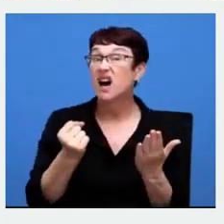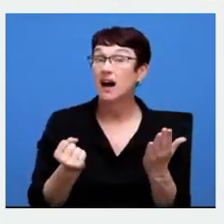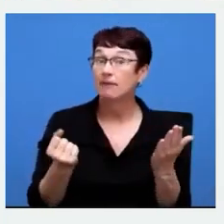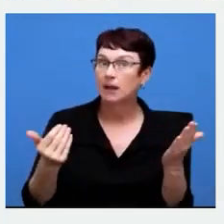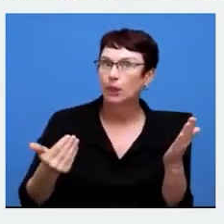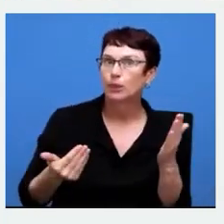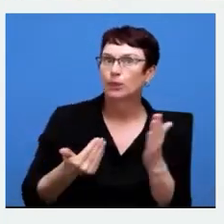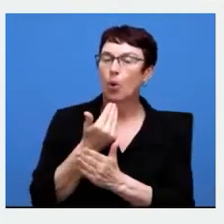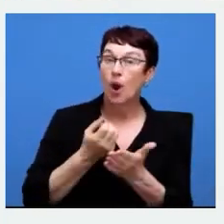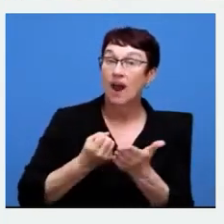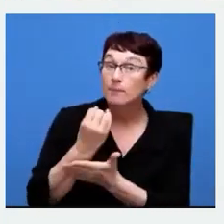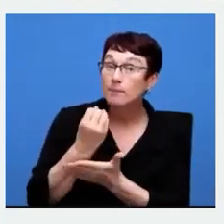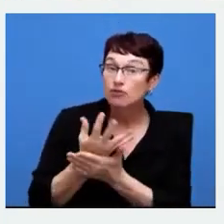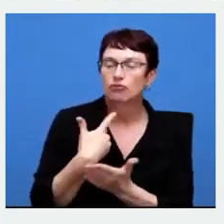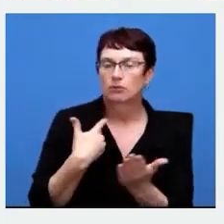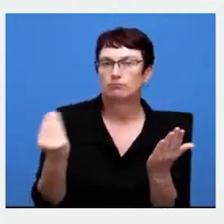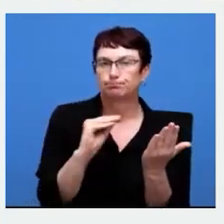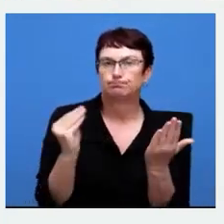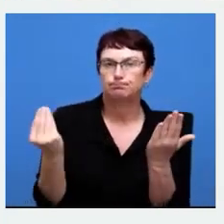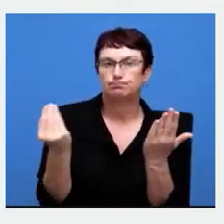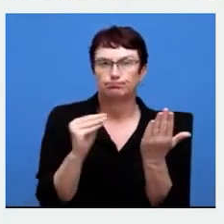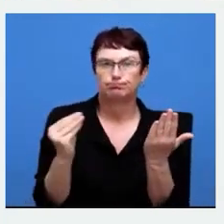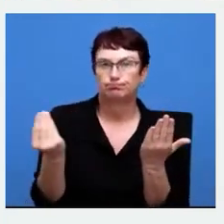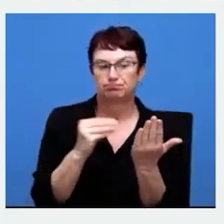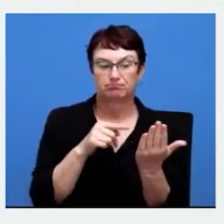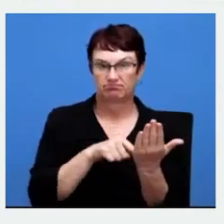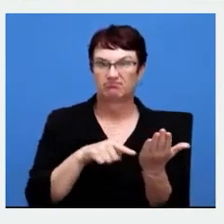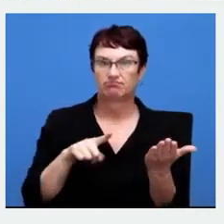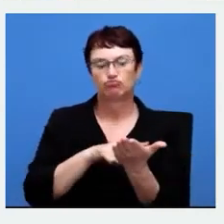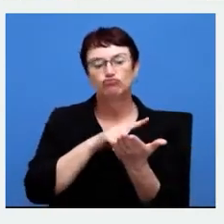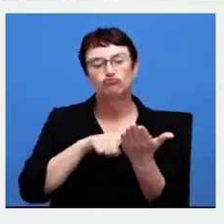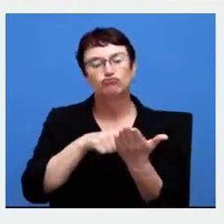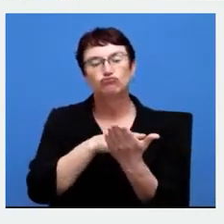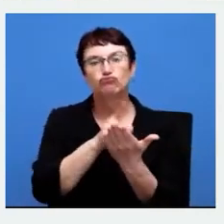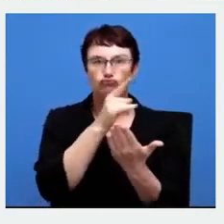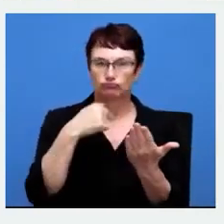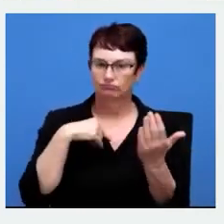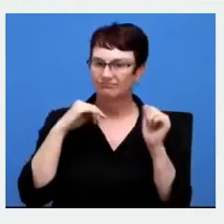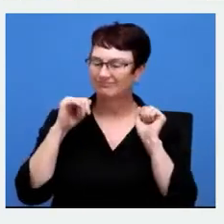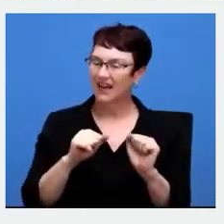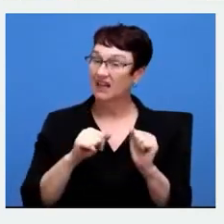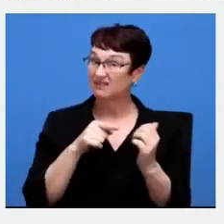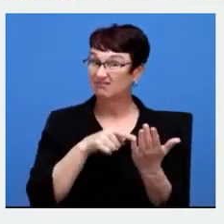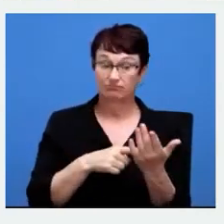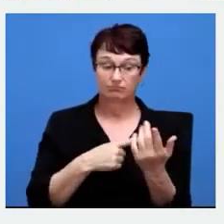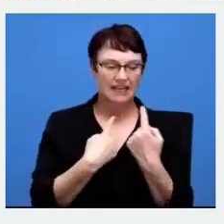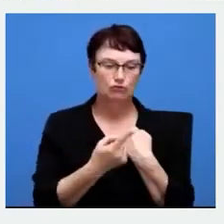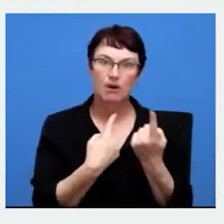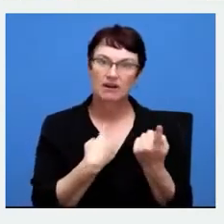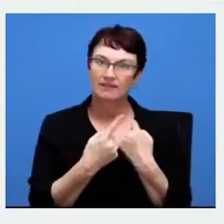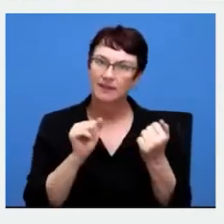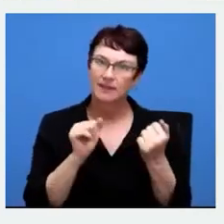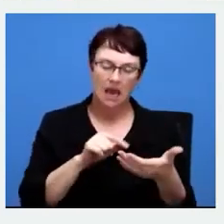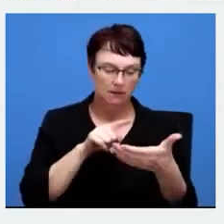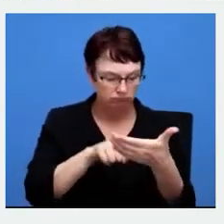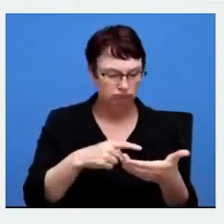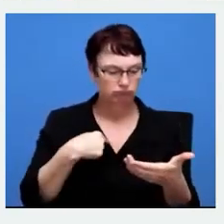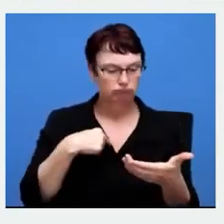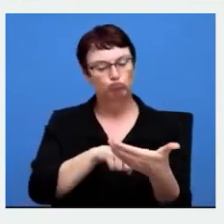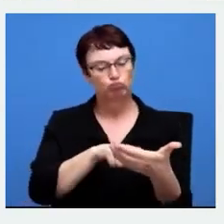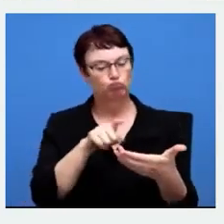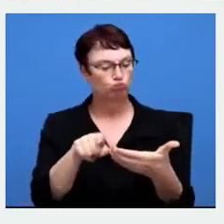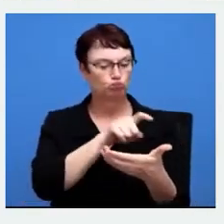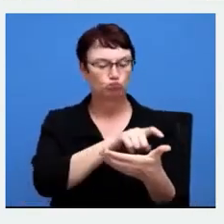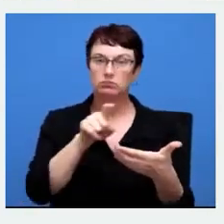This transformation aims to make the Atlas a dynamic, interactive resource that supports the organization of everyday life for women and gender